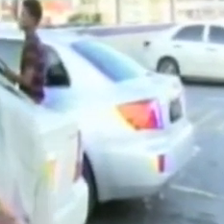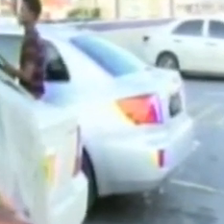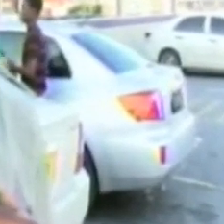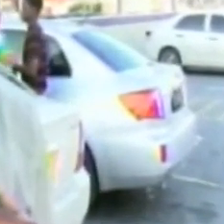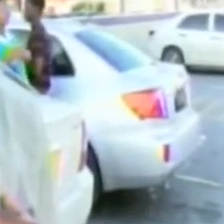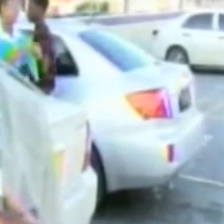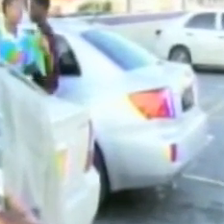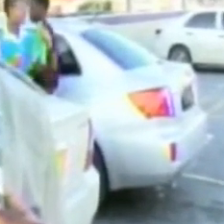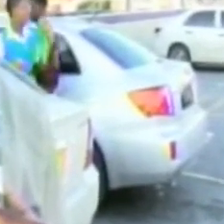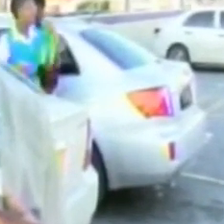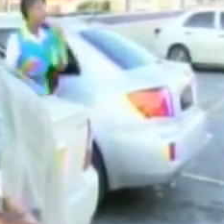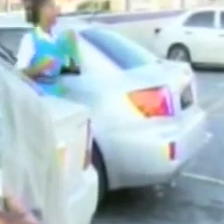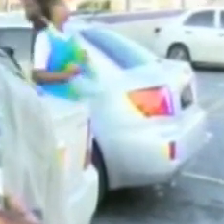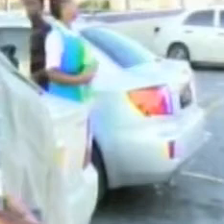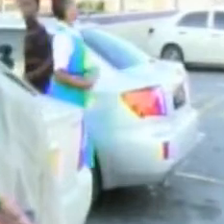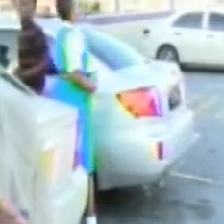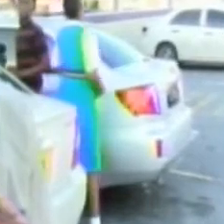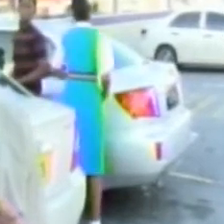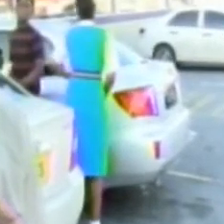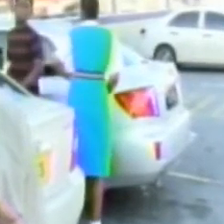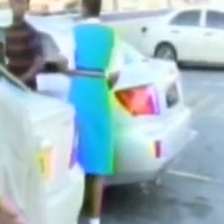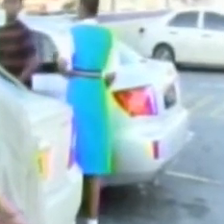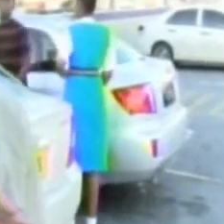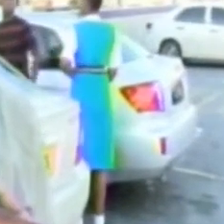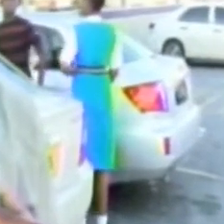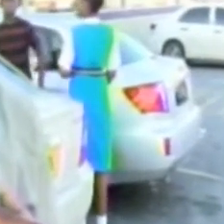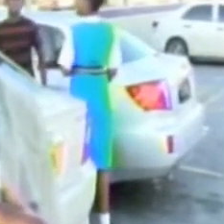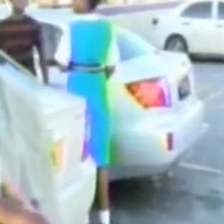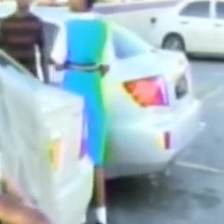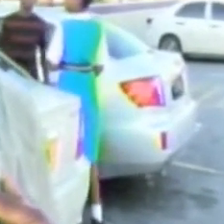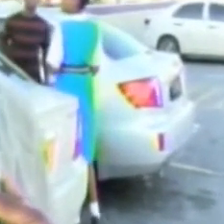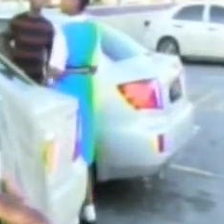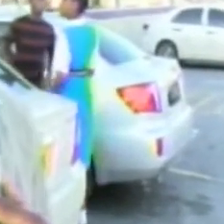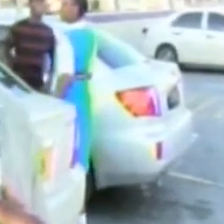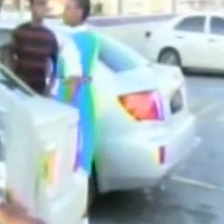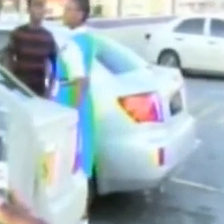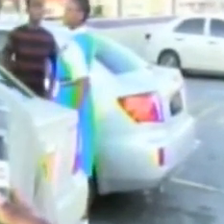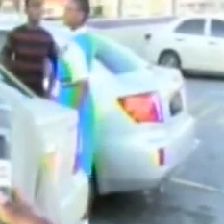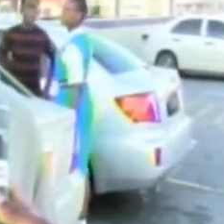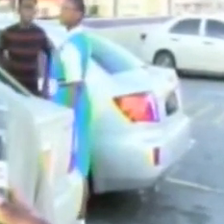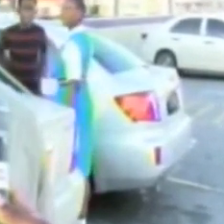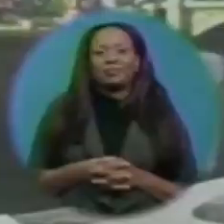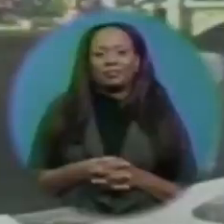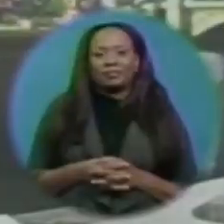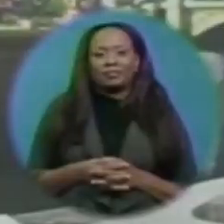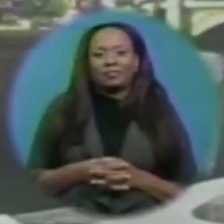came for the roti, but when I get there, all the rotis are gone. So what you had to settle for today? Pizza.